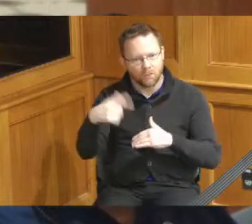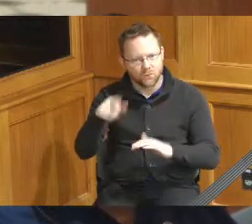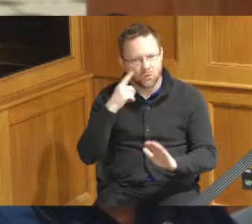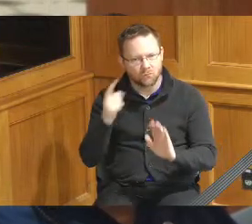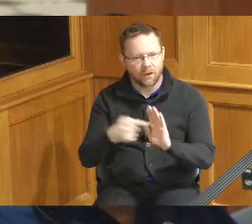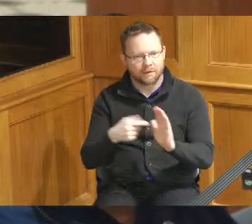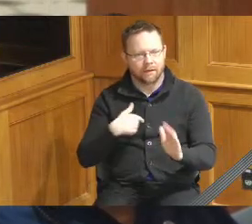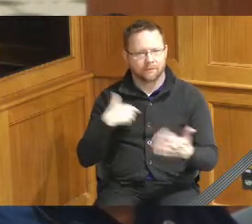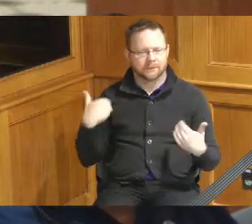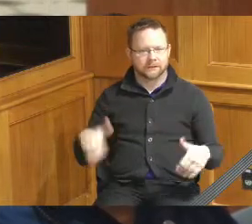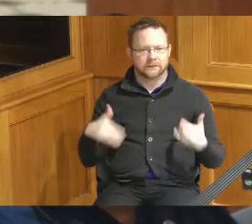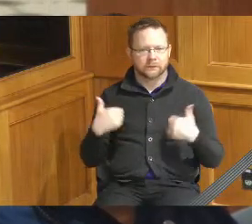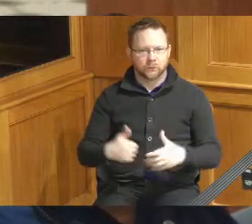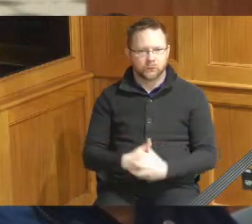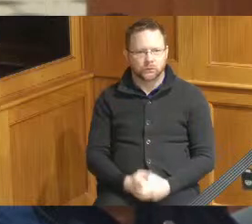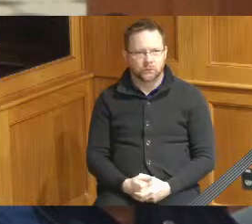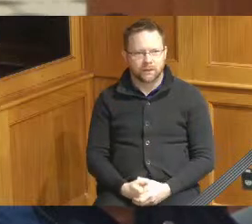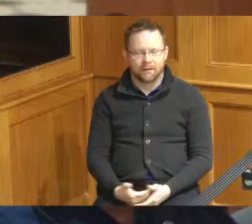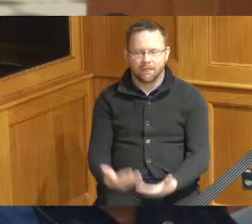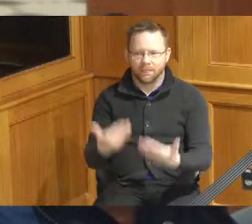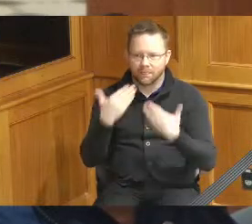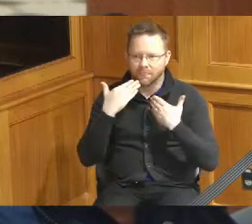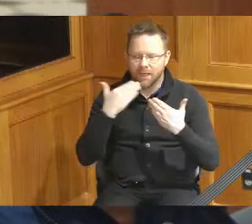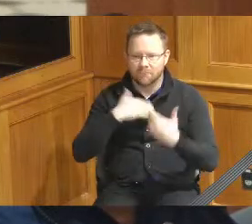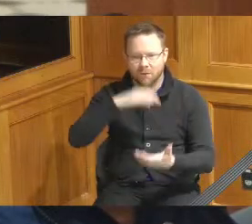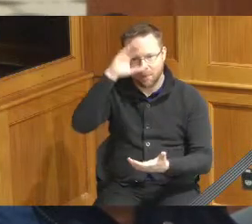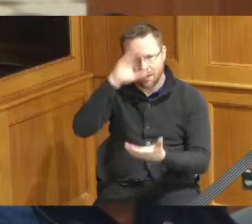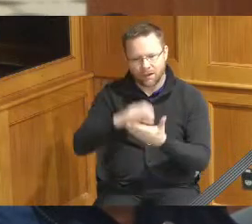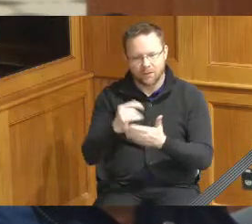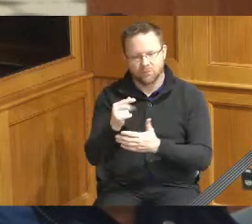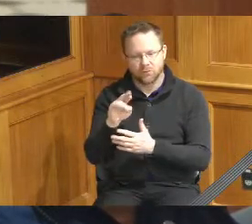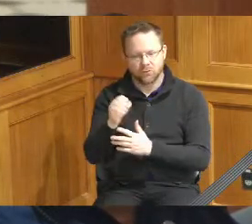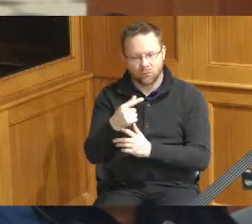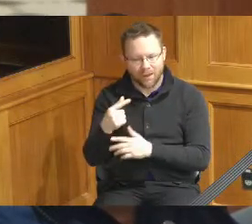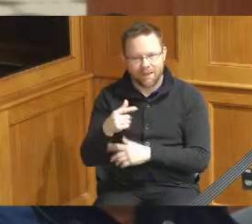manner. An enormous thank you to my husband, Greg,